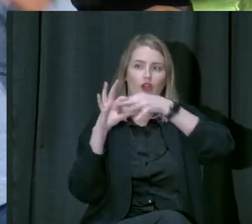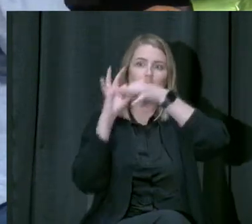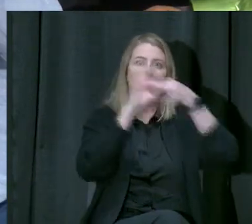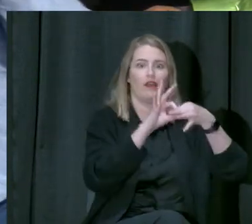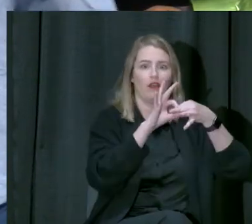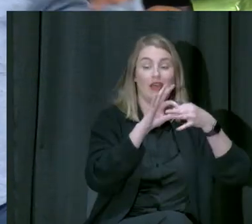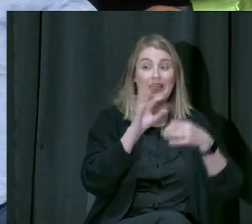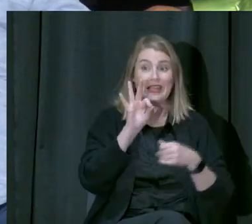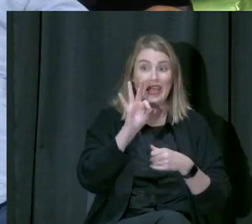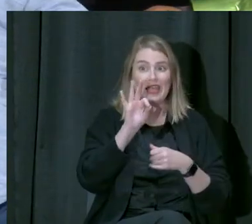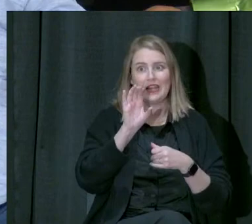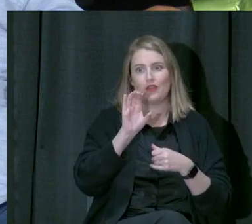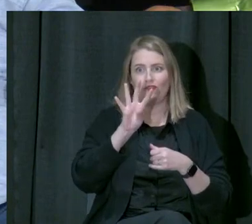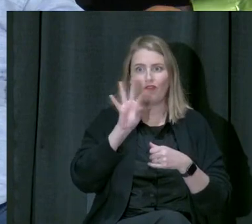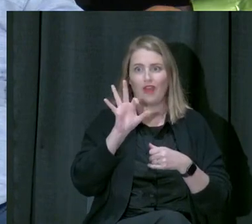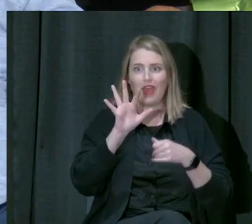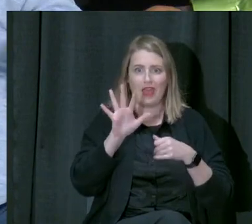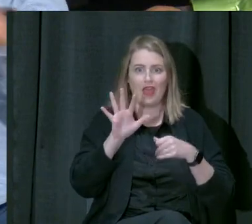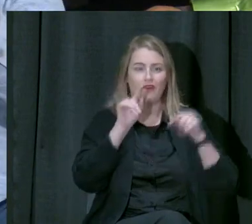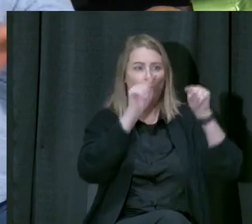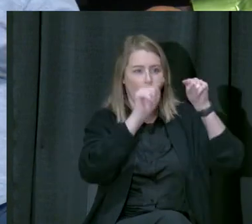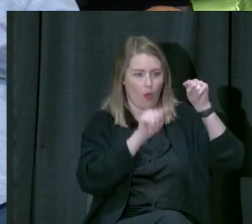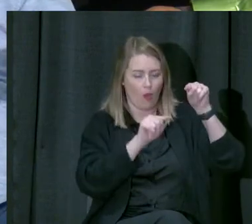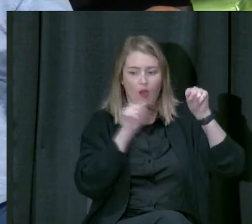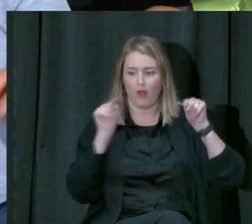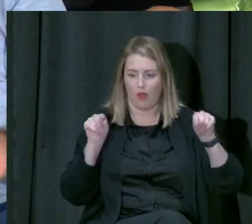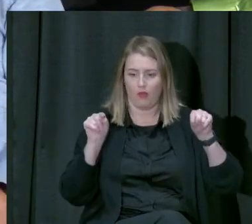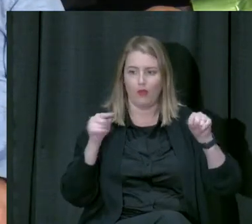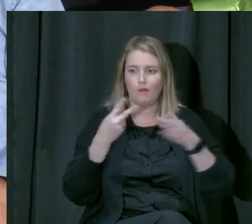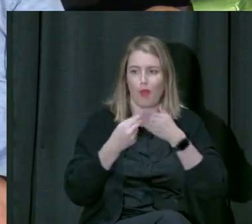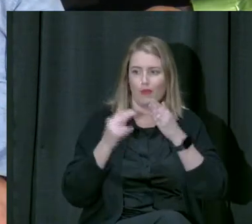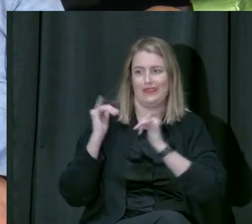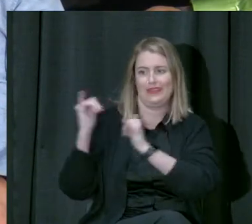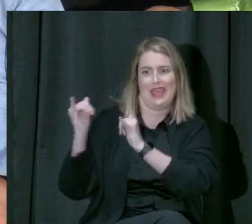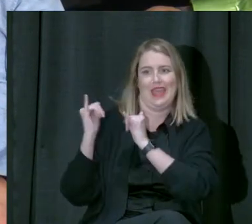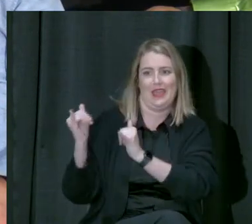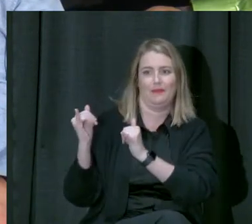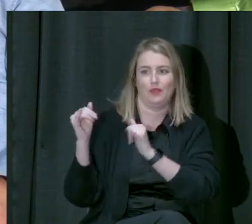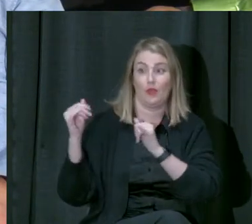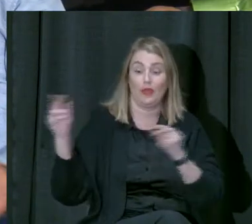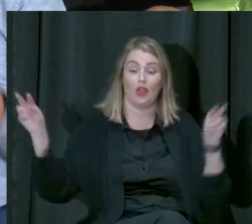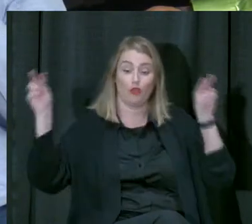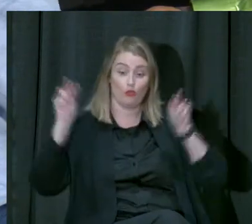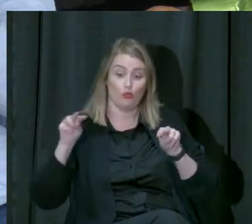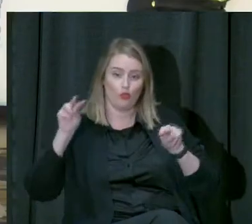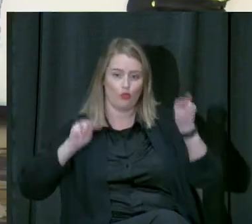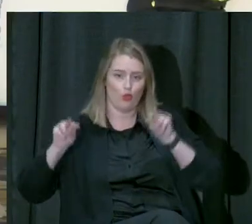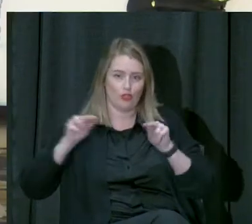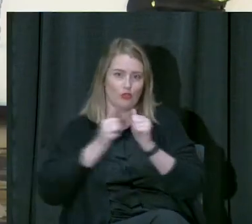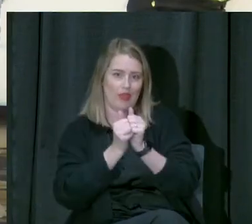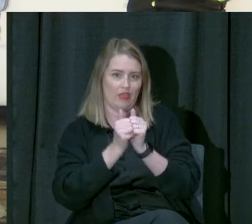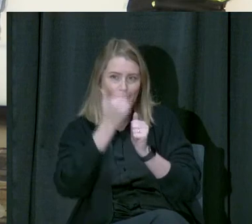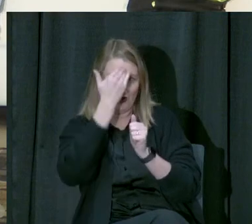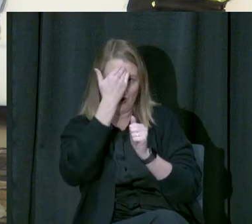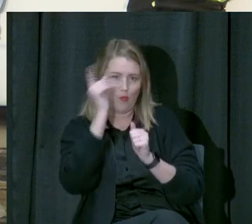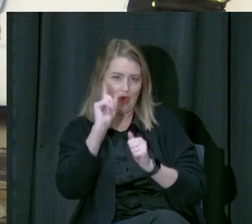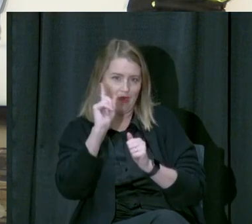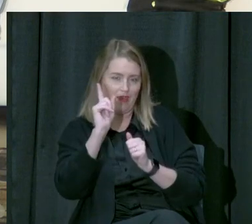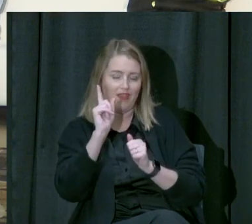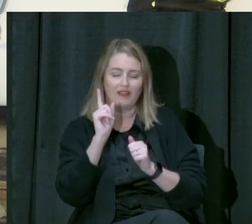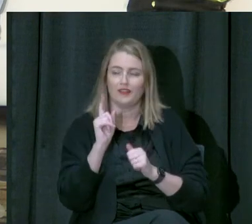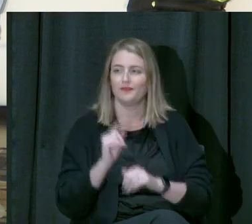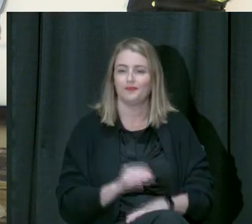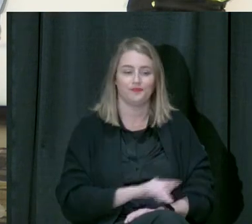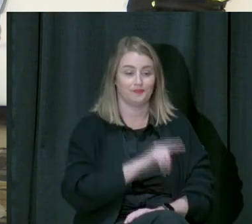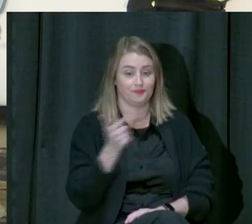945, okay, now we're both in the same spot and we can evaluate that content together. Yeah, that is excellent. And I really